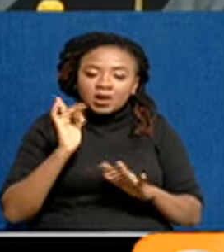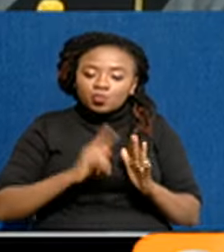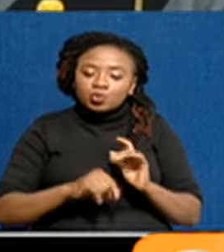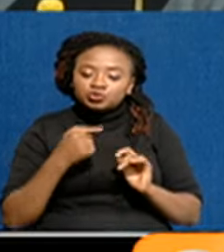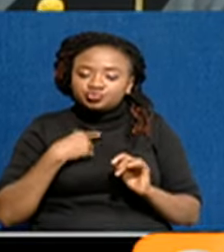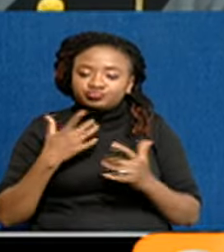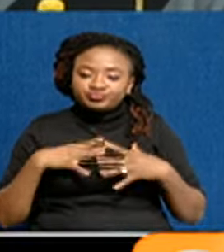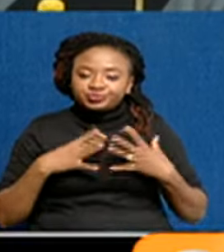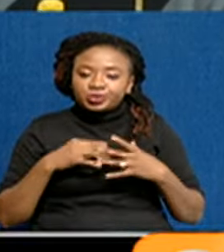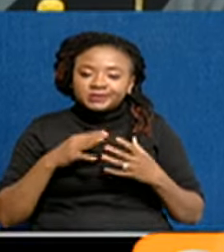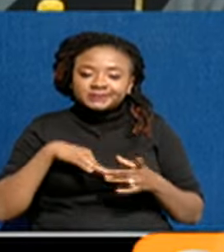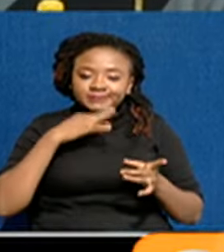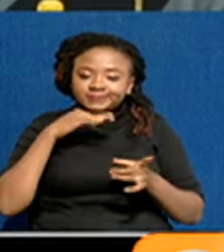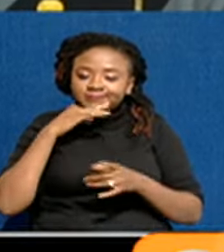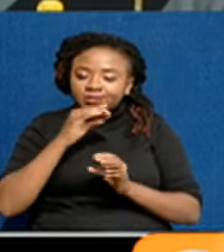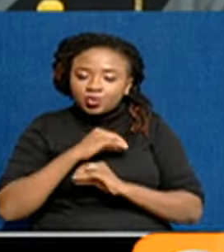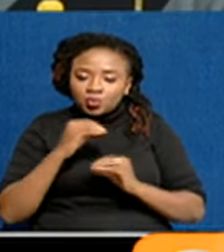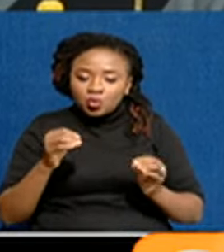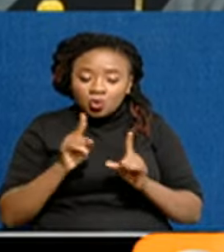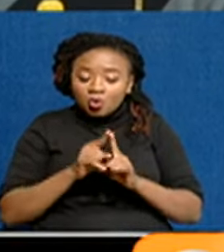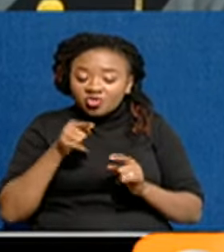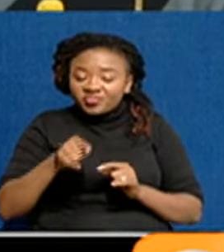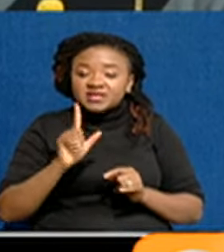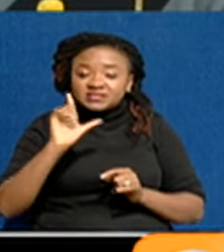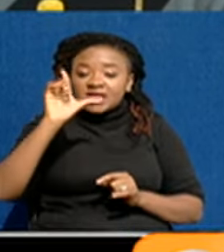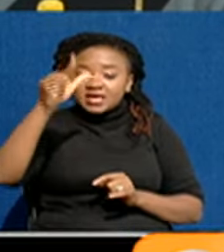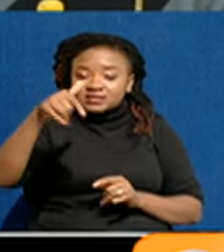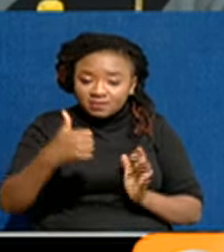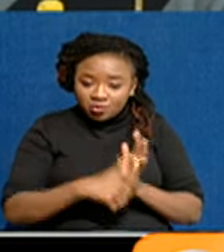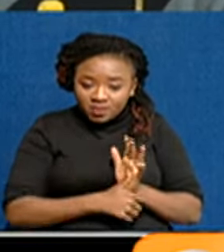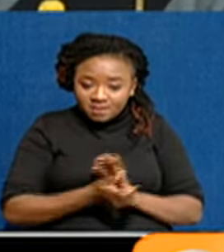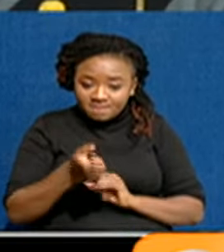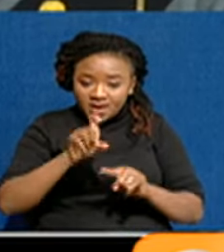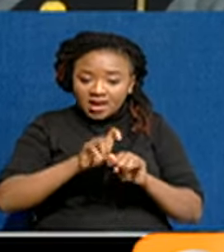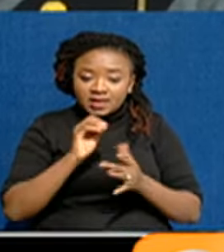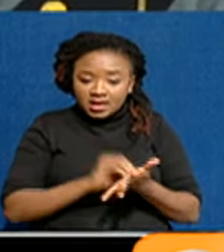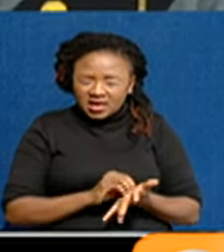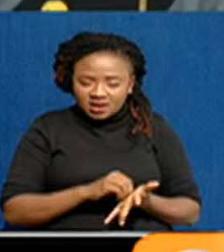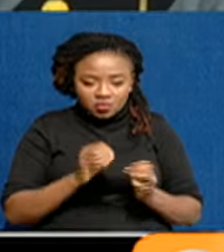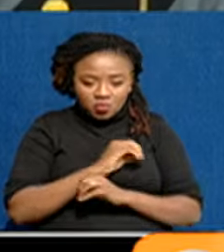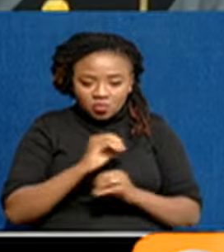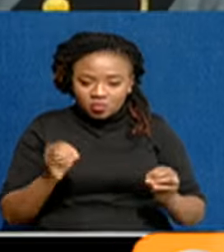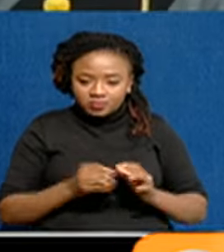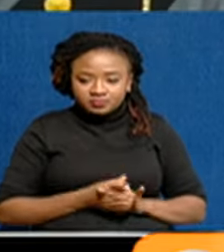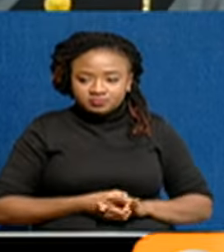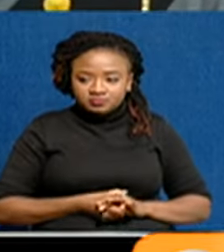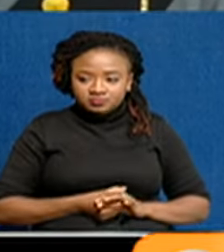don't get run ourselves into this late knee-jerk reactions, as some people are calling it online?